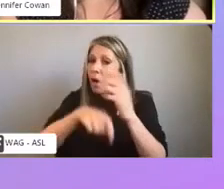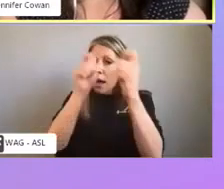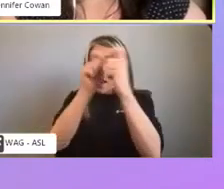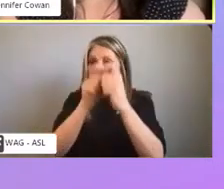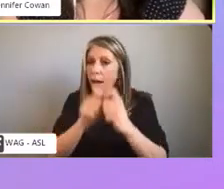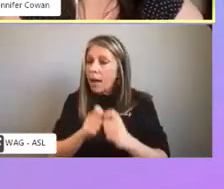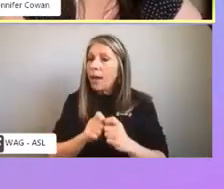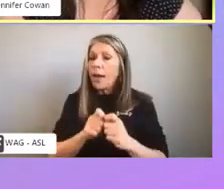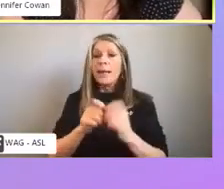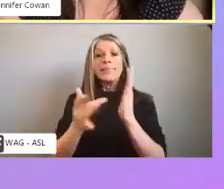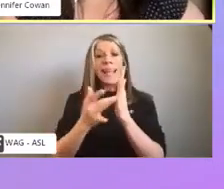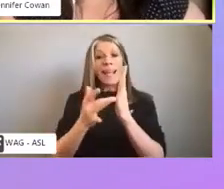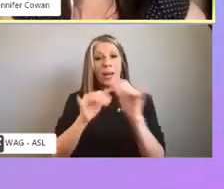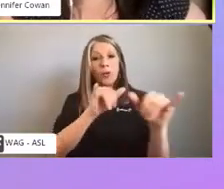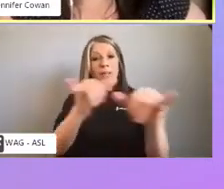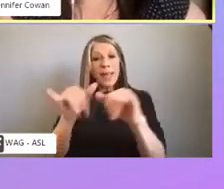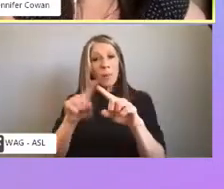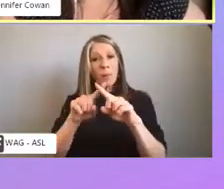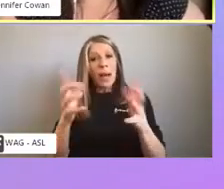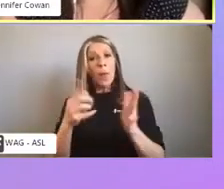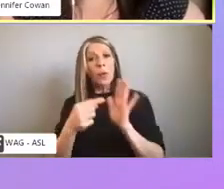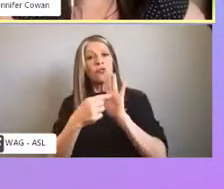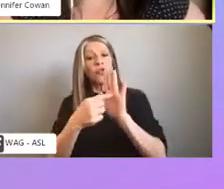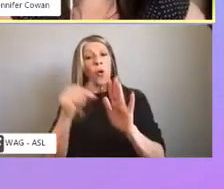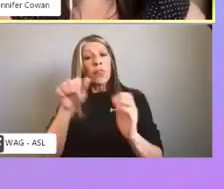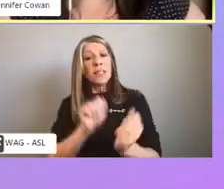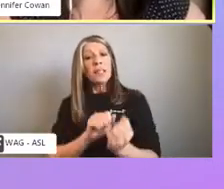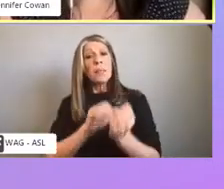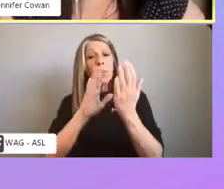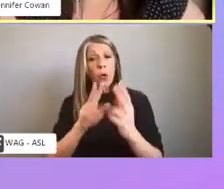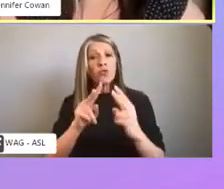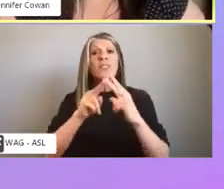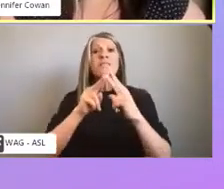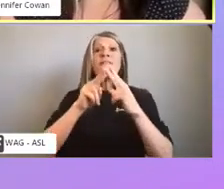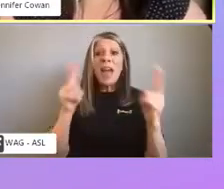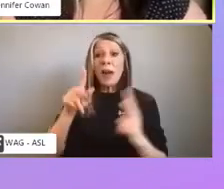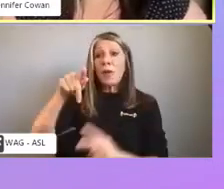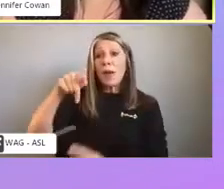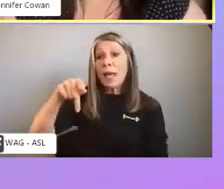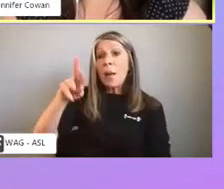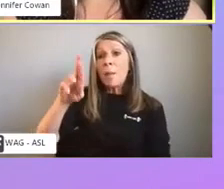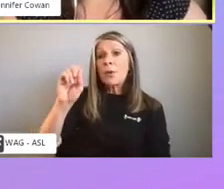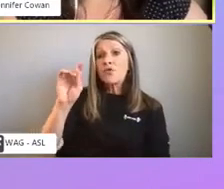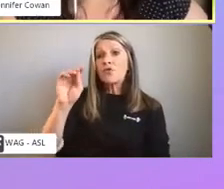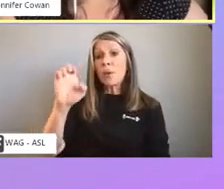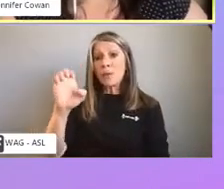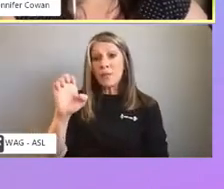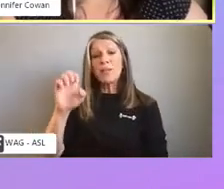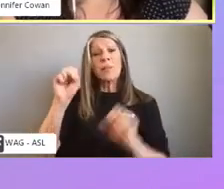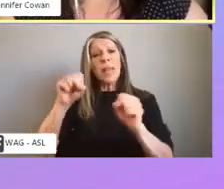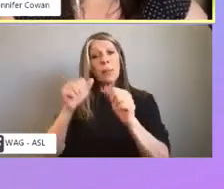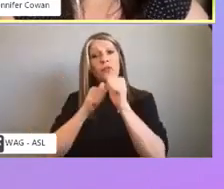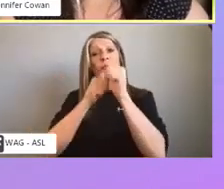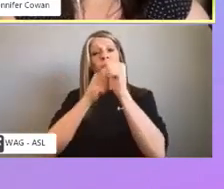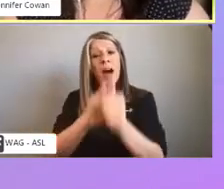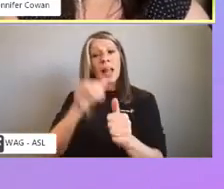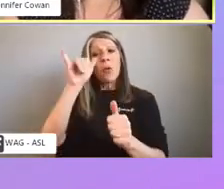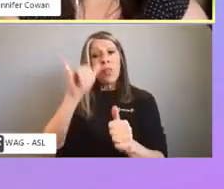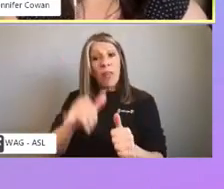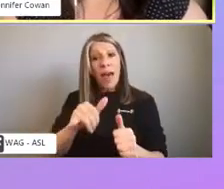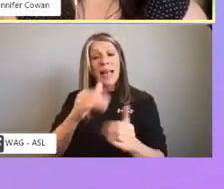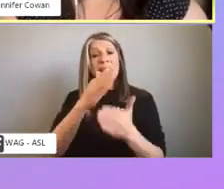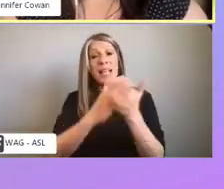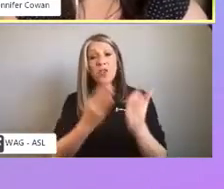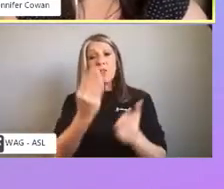technical standards today, but I do want to point out that this approach is very prescriptive. You know that in order to comply with Section 14, you have